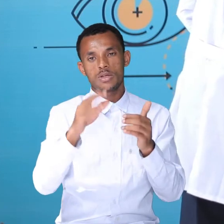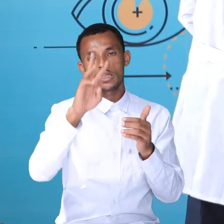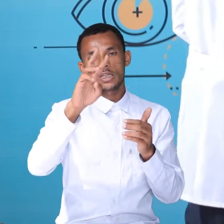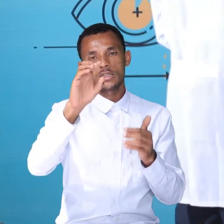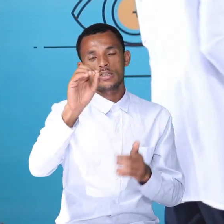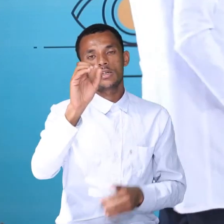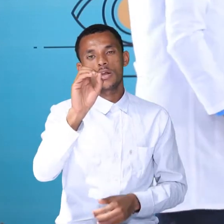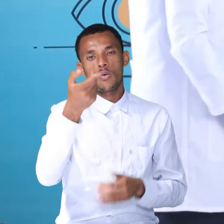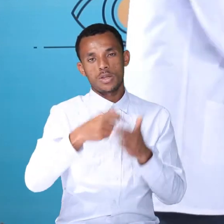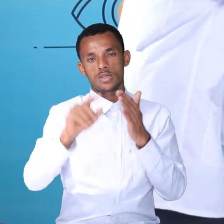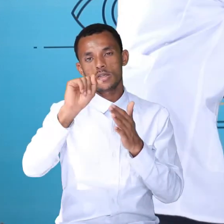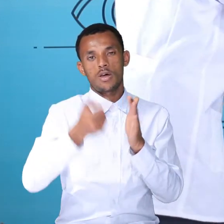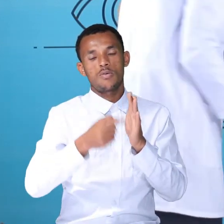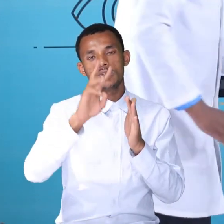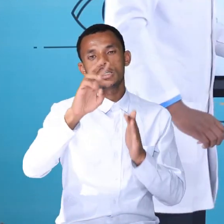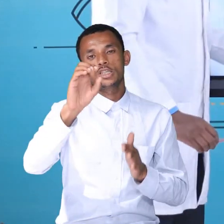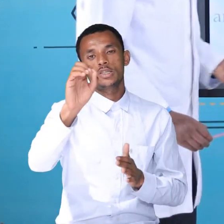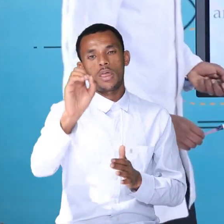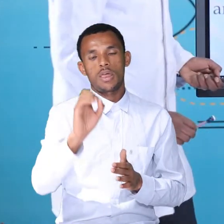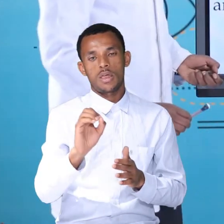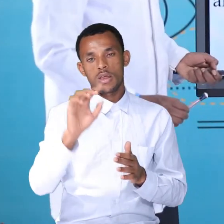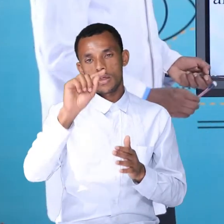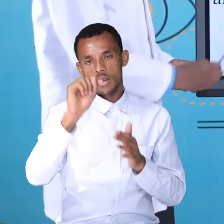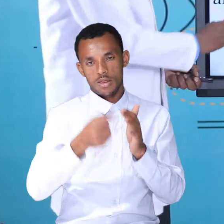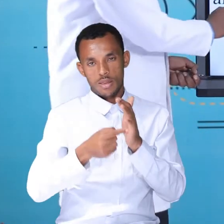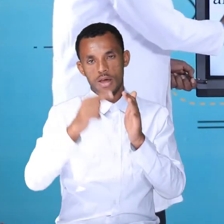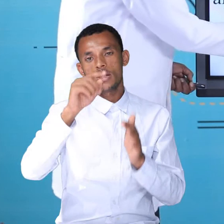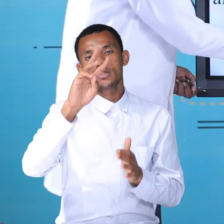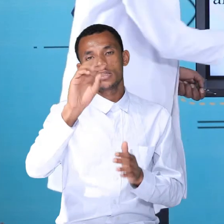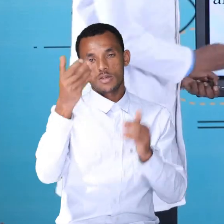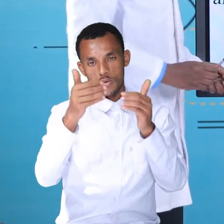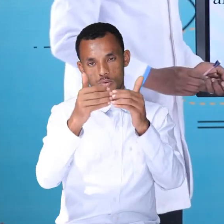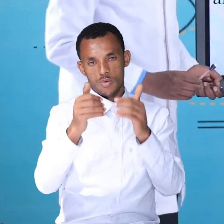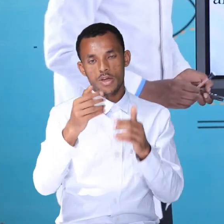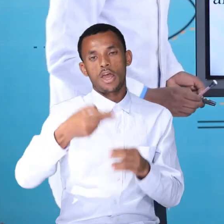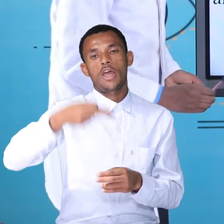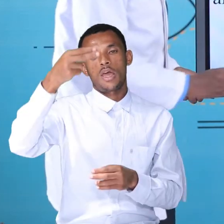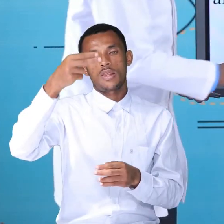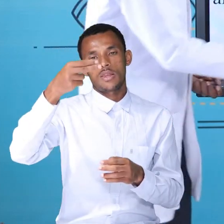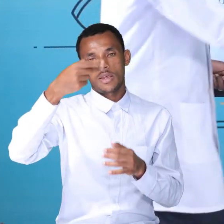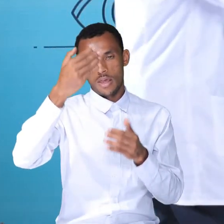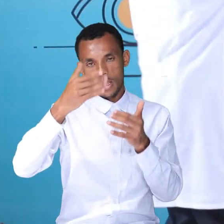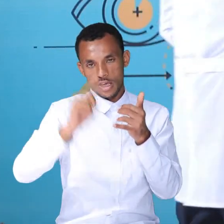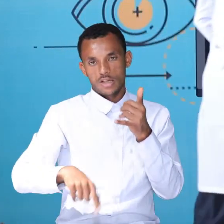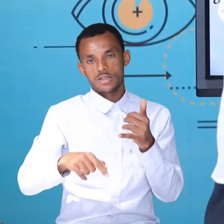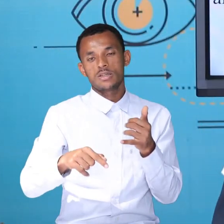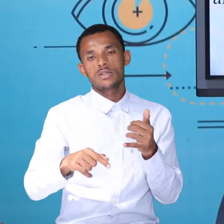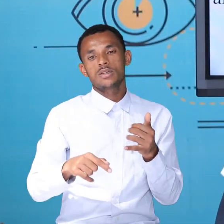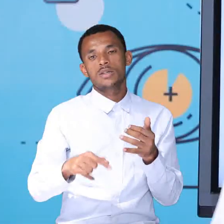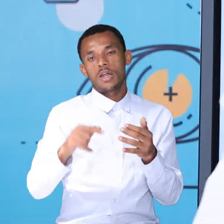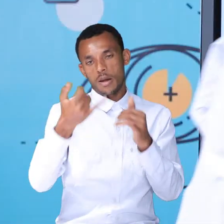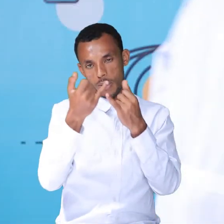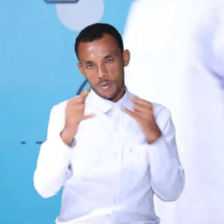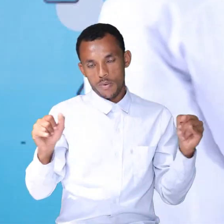elevation to be equal to 60 degrees. What is tangent of 60 degrees? Tan 60 degrees, it gives us that the height h, the height